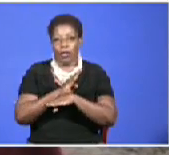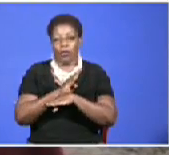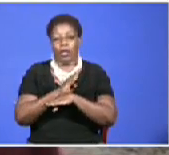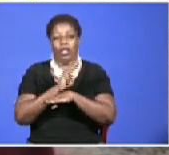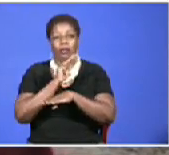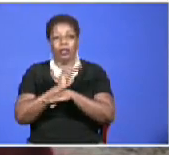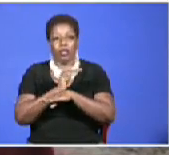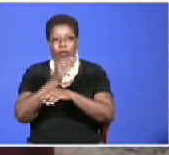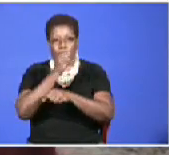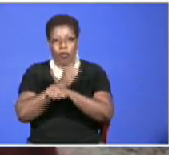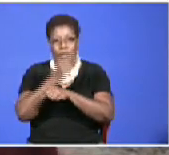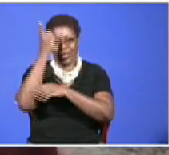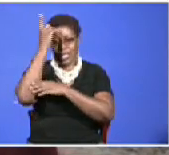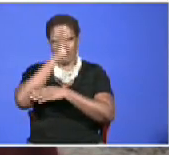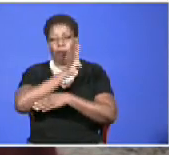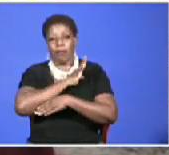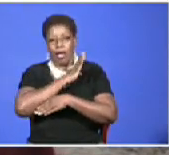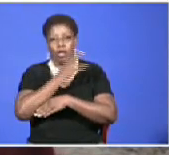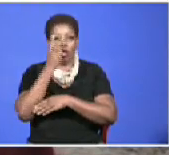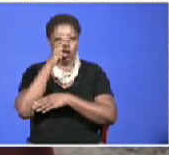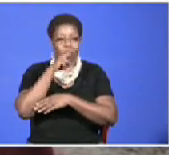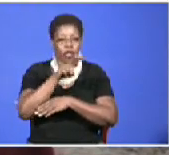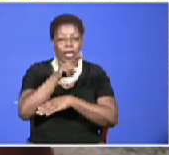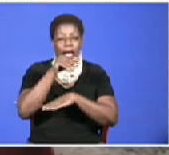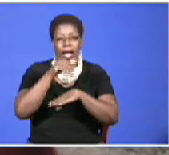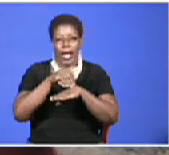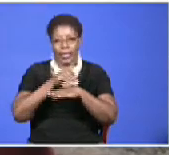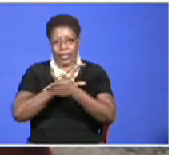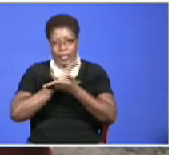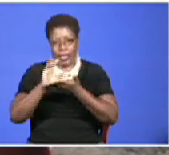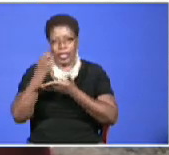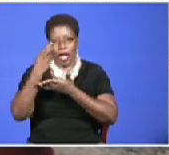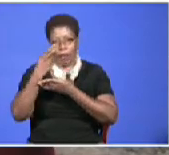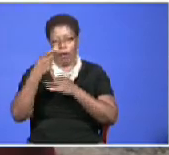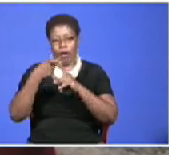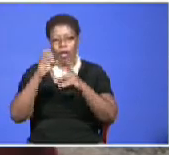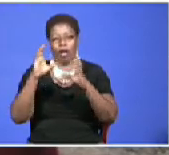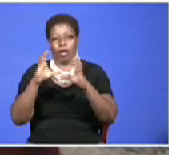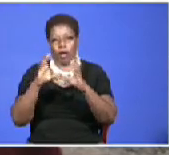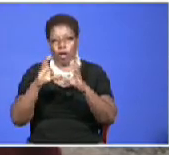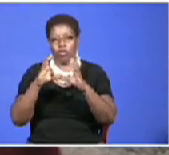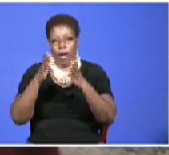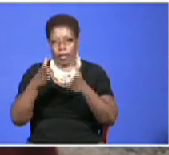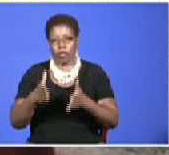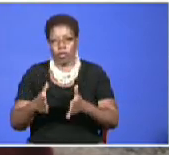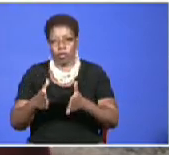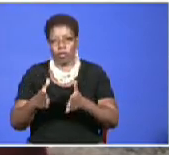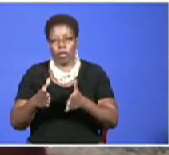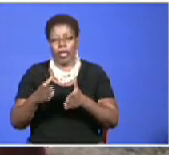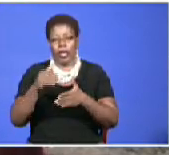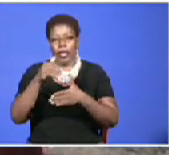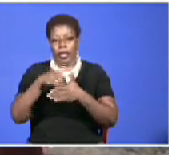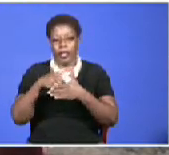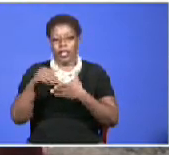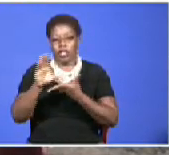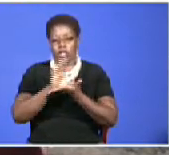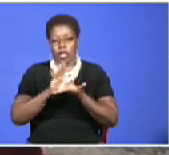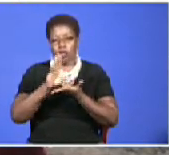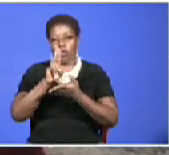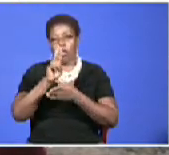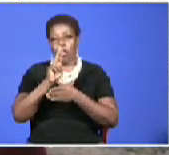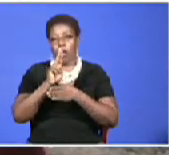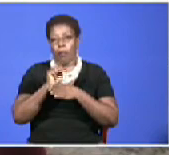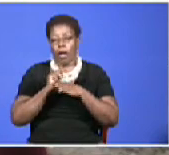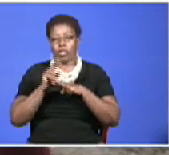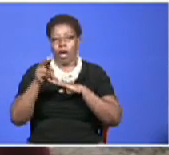Works, the Honorable Desmond Bannister, viewed the cleanup exercise underway by contractors at the Mud and Pigeon Pea shanty towns in Central Marsh Harbor on